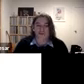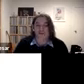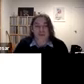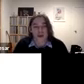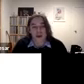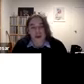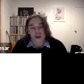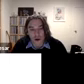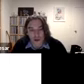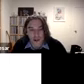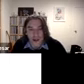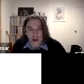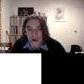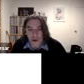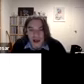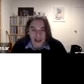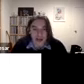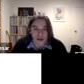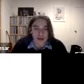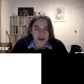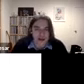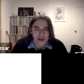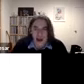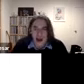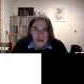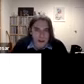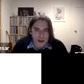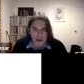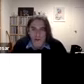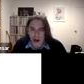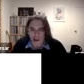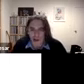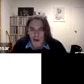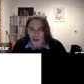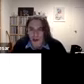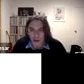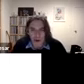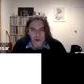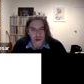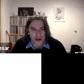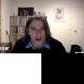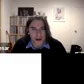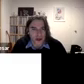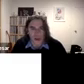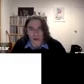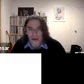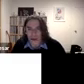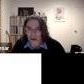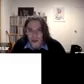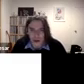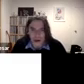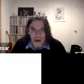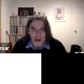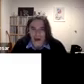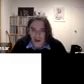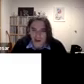education. Dr. Janice Kroeger from Kent State University has published about childhood education, social emotional belonging in communities,